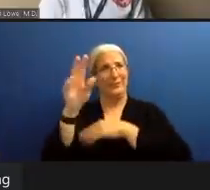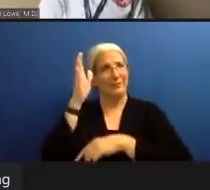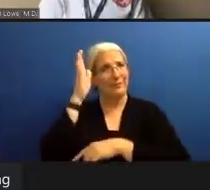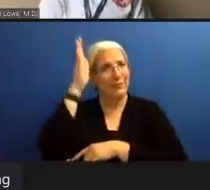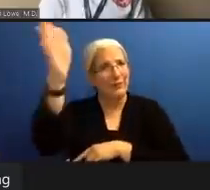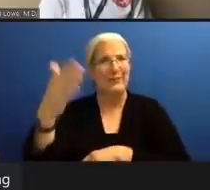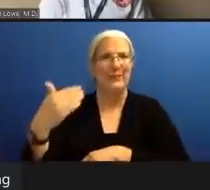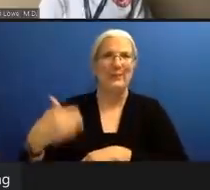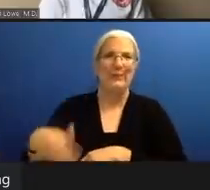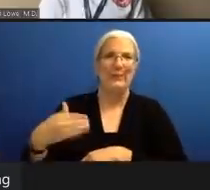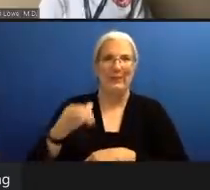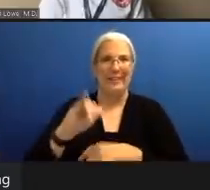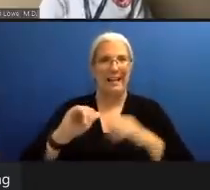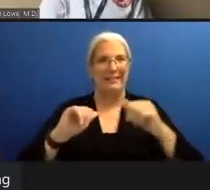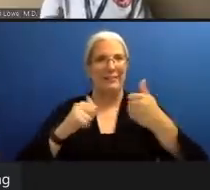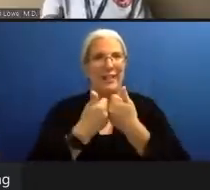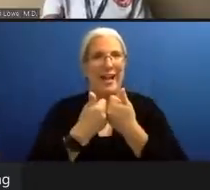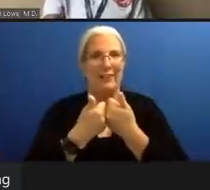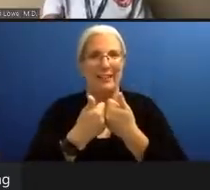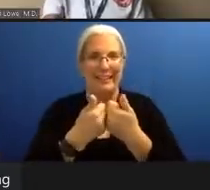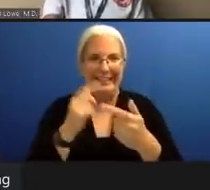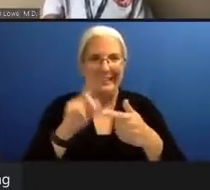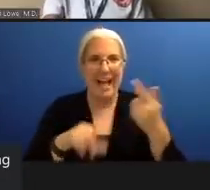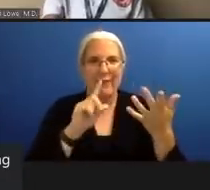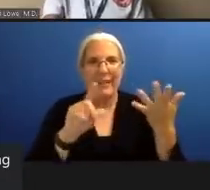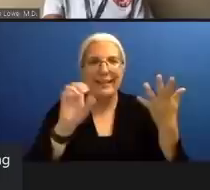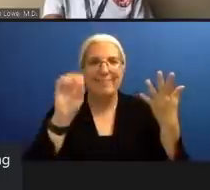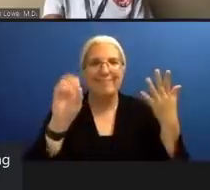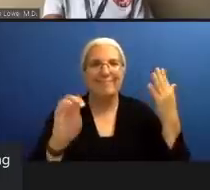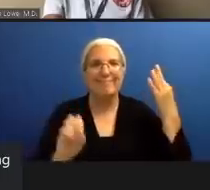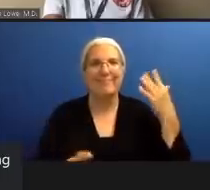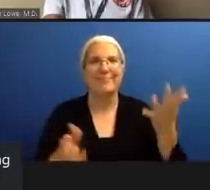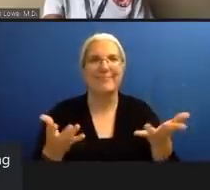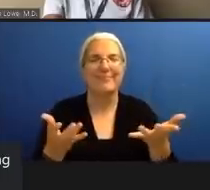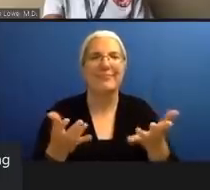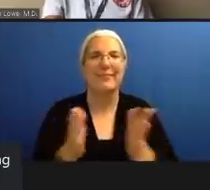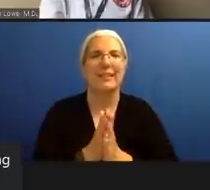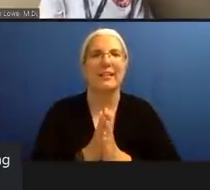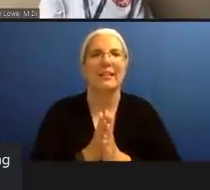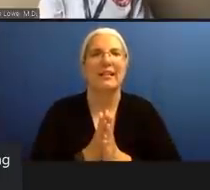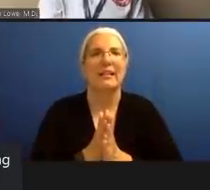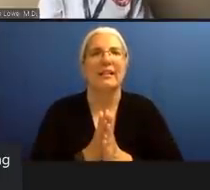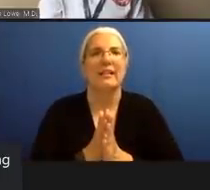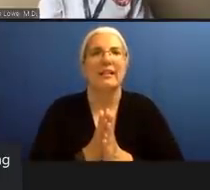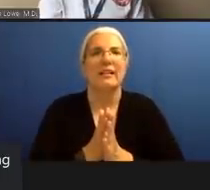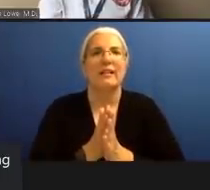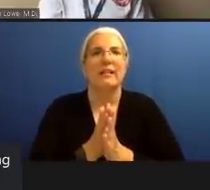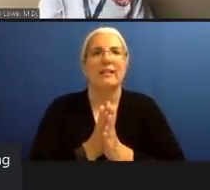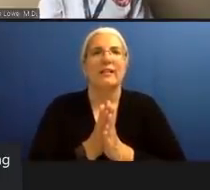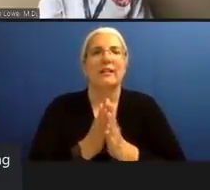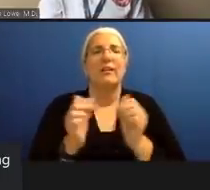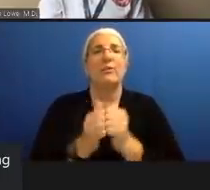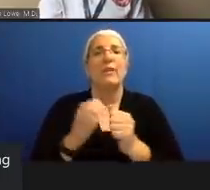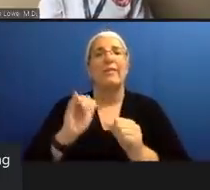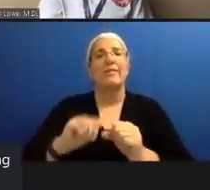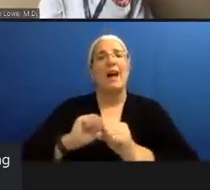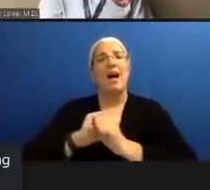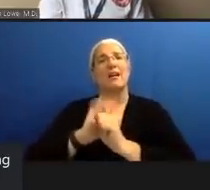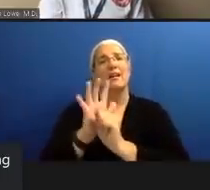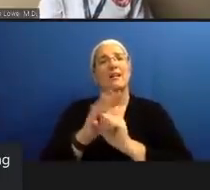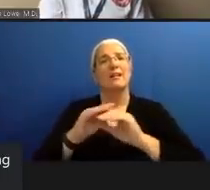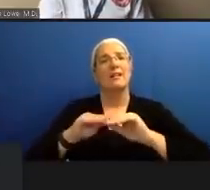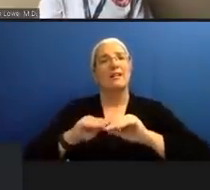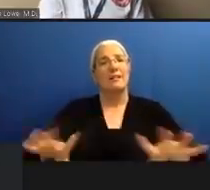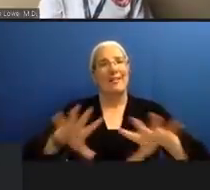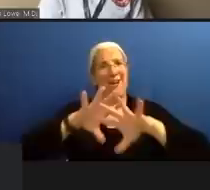challenging. And, with the pandemic, you're either alarmist or you're too